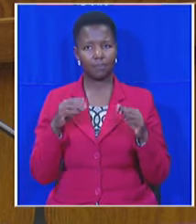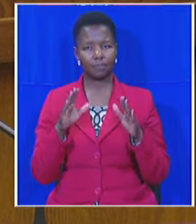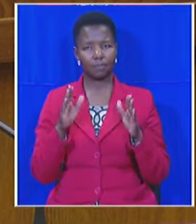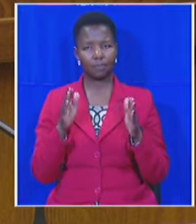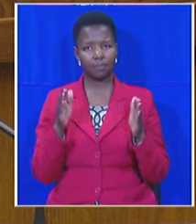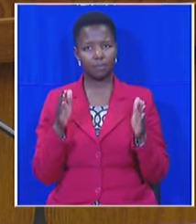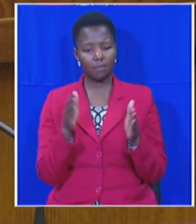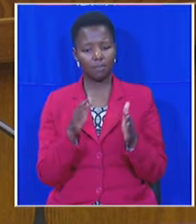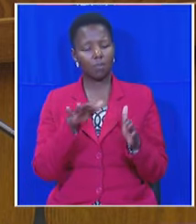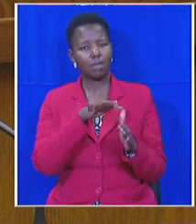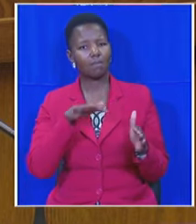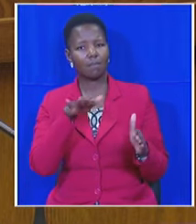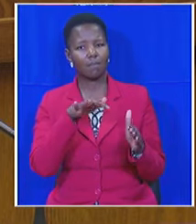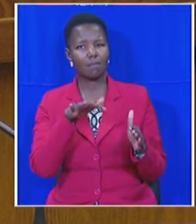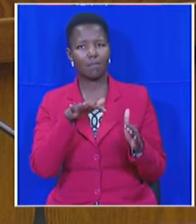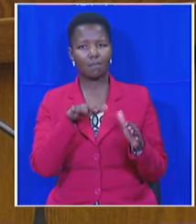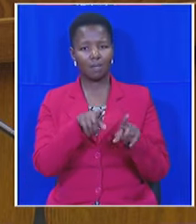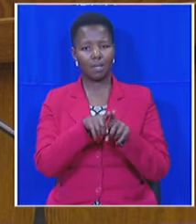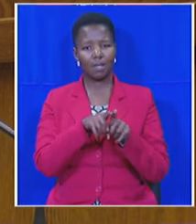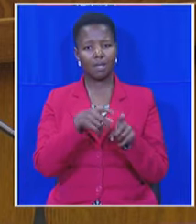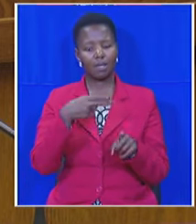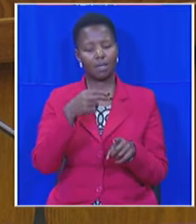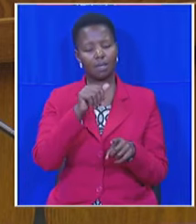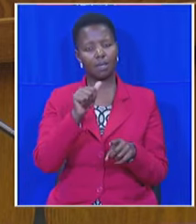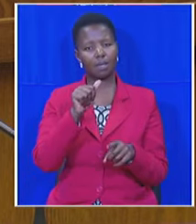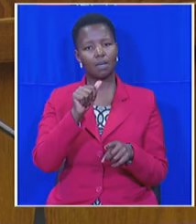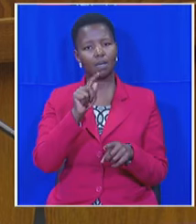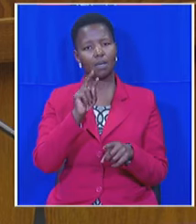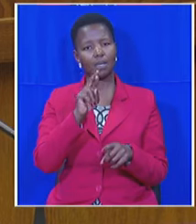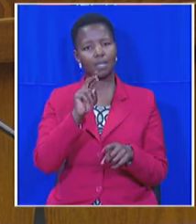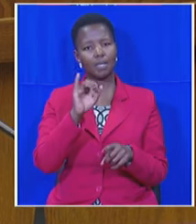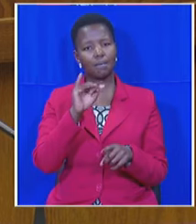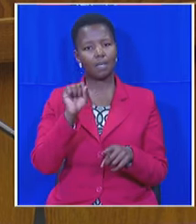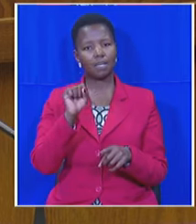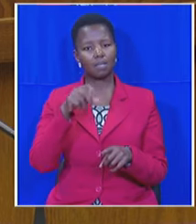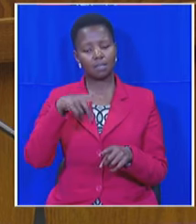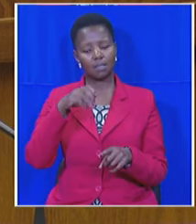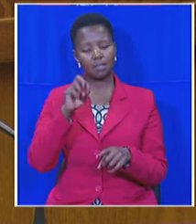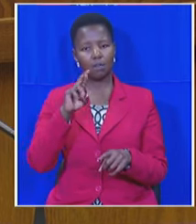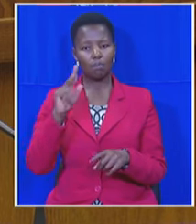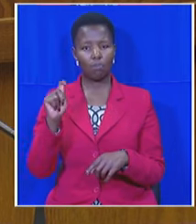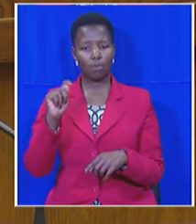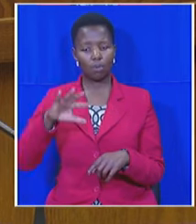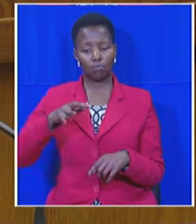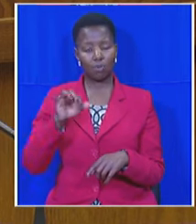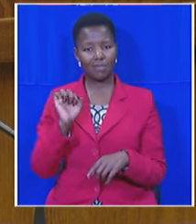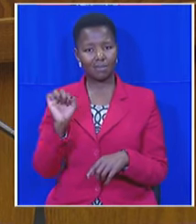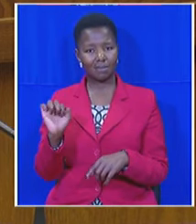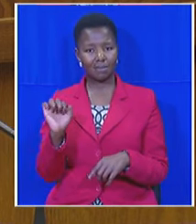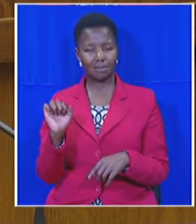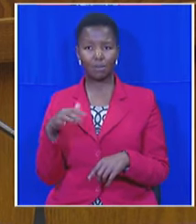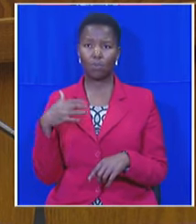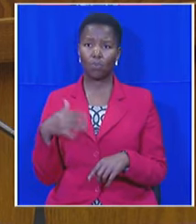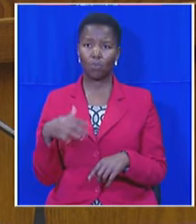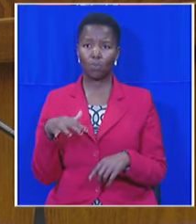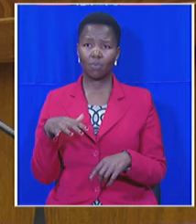die Noordwes-provinsie amptelik nou die vuilste lug in Suid-Afrika het. When it comes to conservation